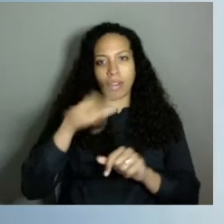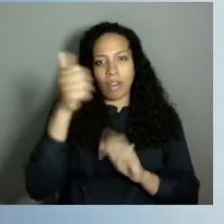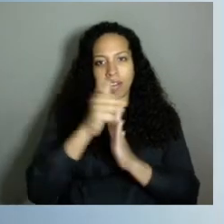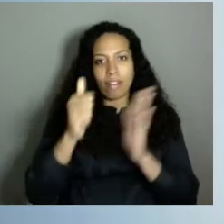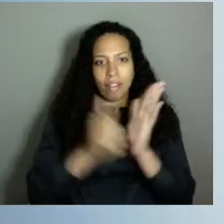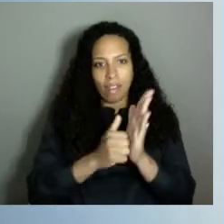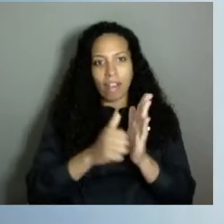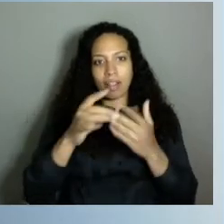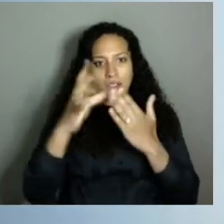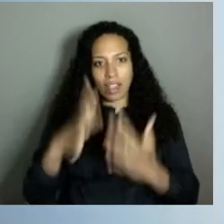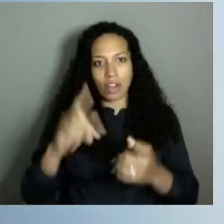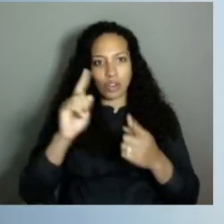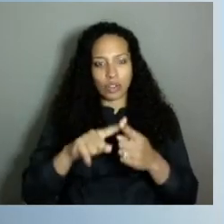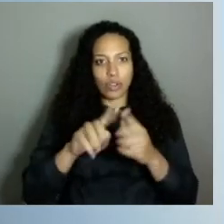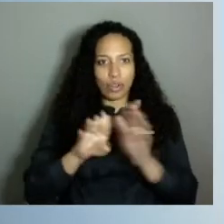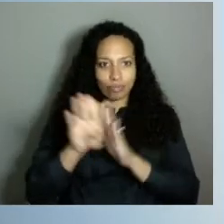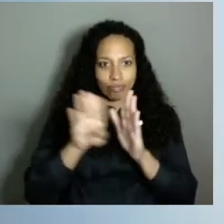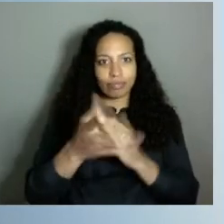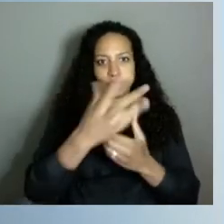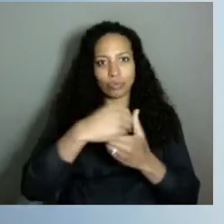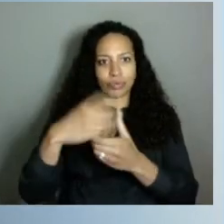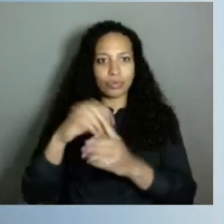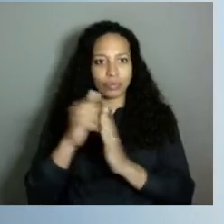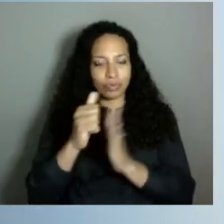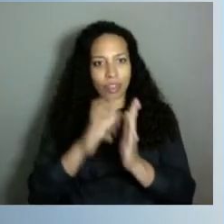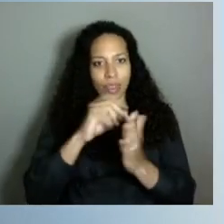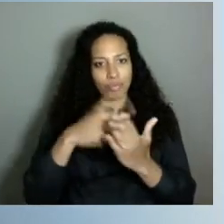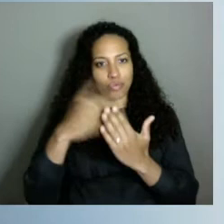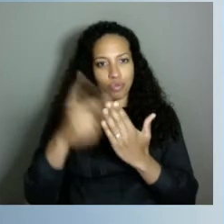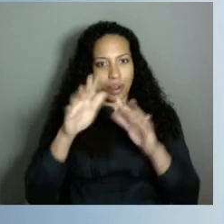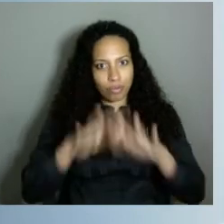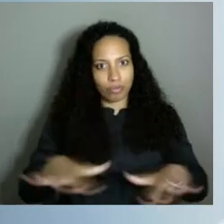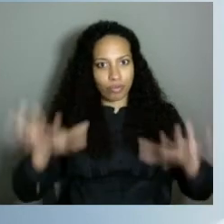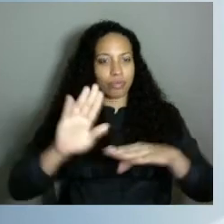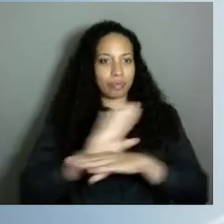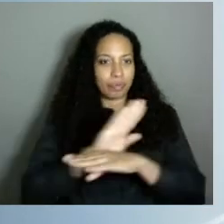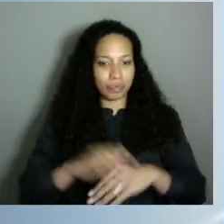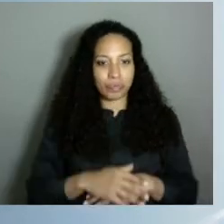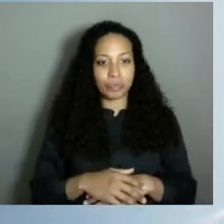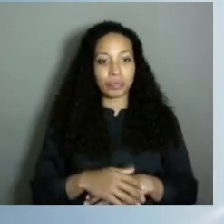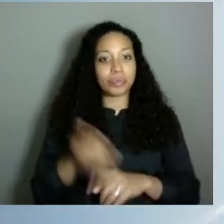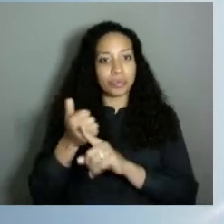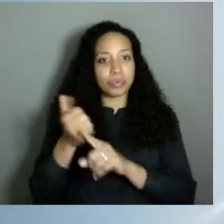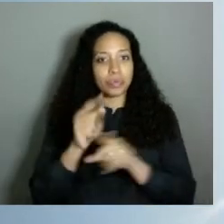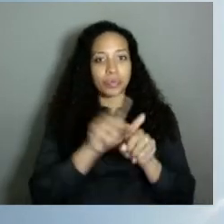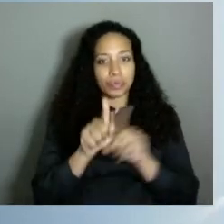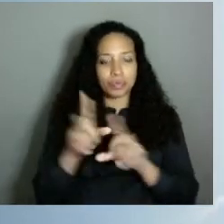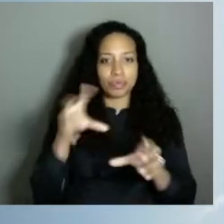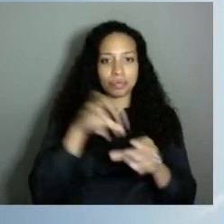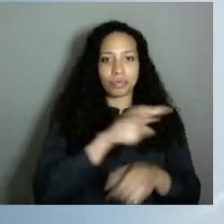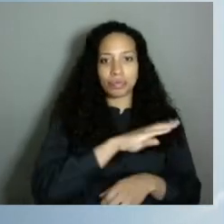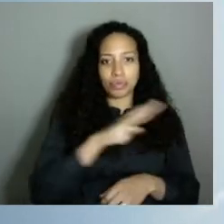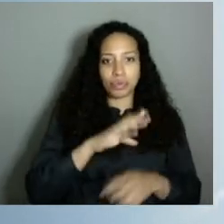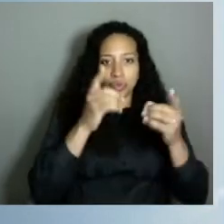and diversity agenda and programs at the account level and across the firm. She also sits on the board of directors of the